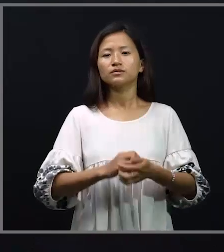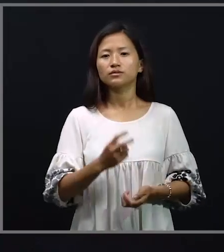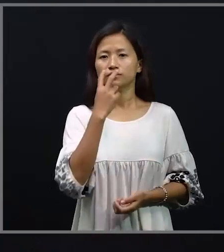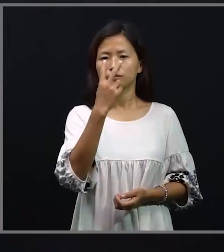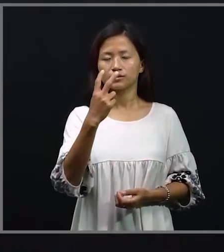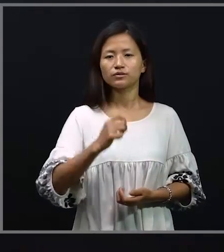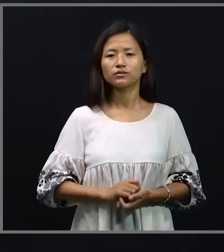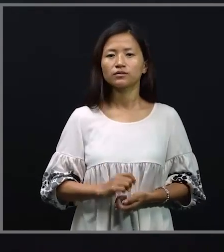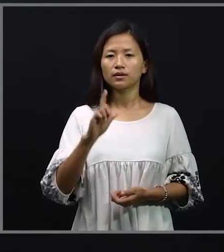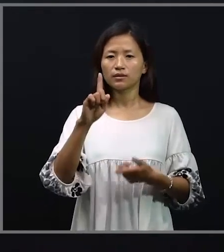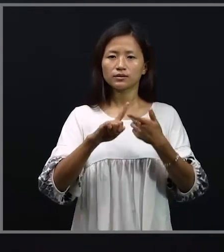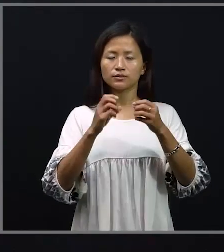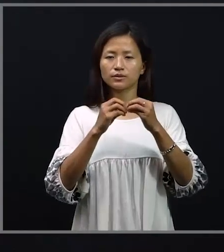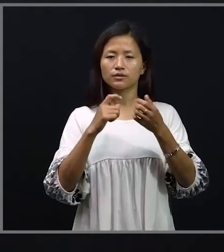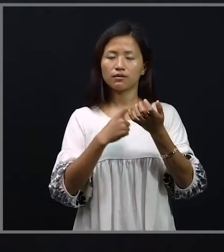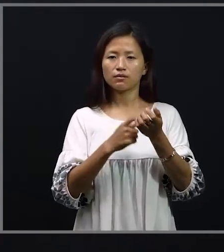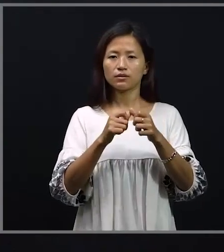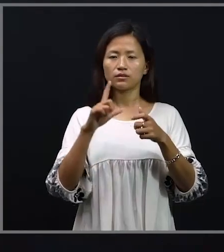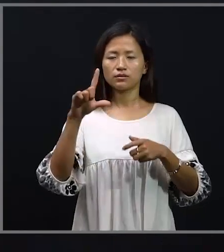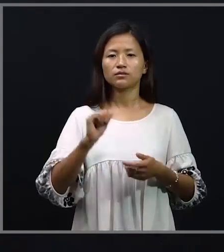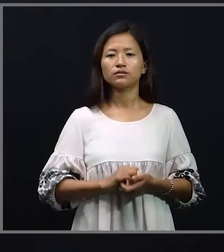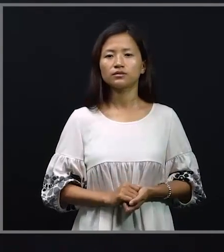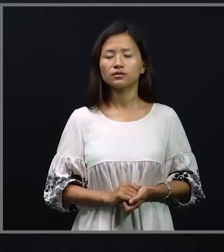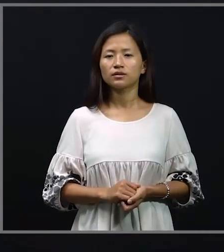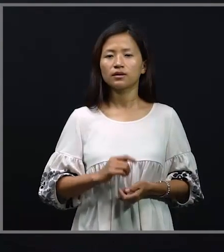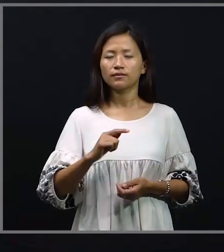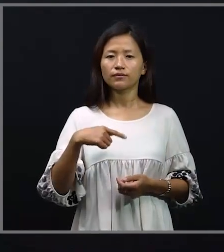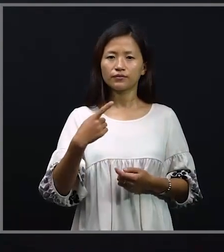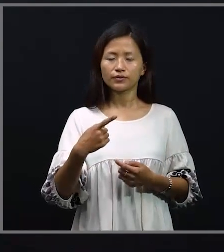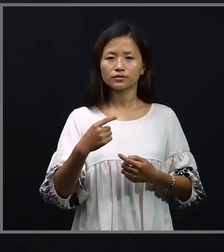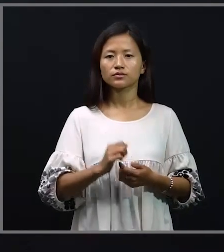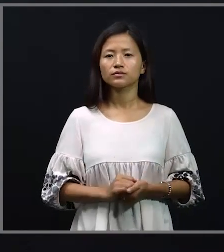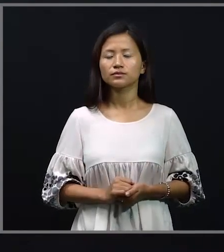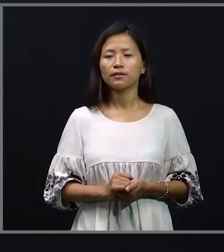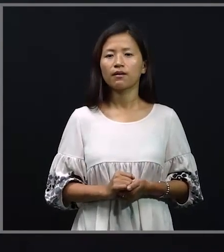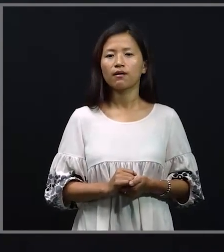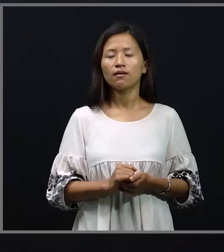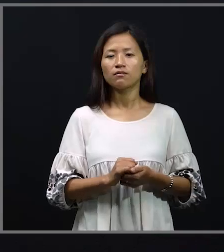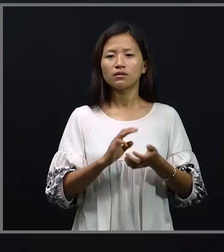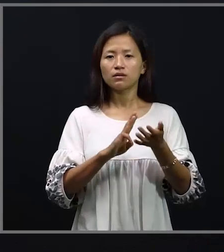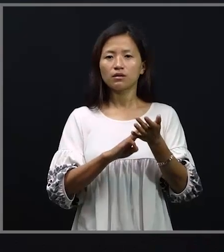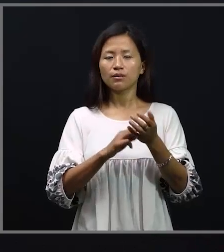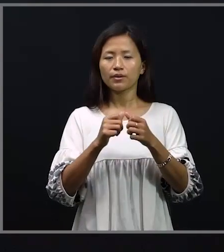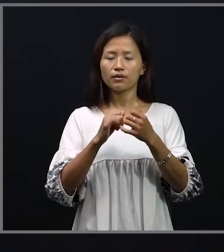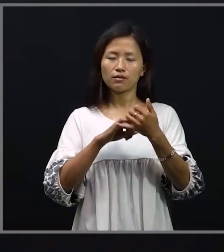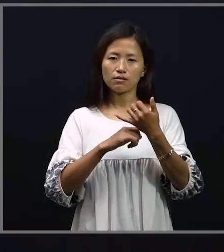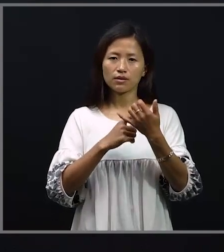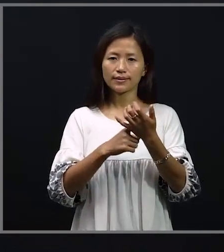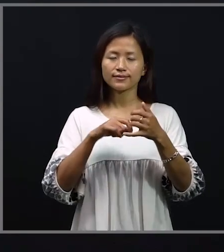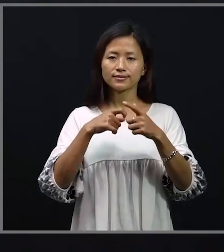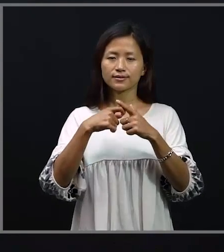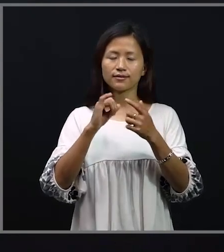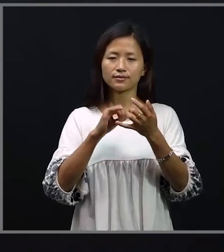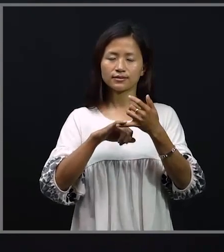view of the liberals. Then the Marxists. What is their view on political science? The Marxists has